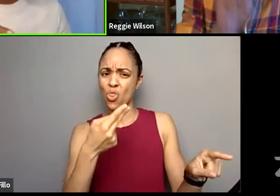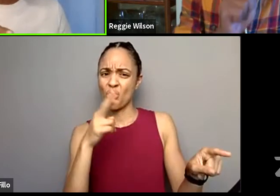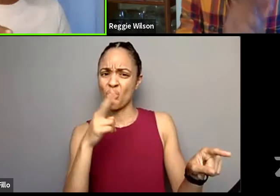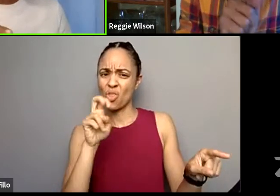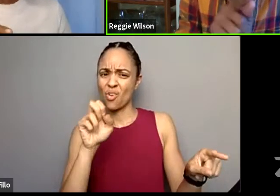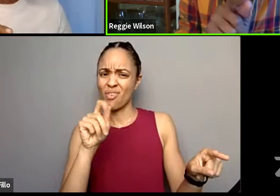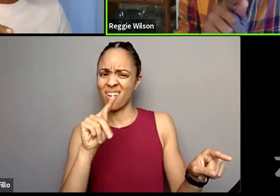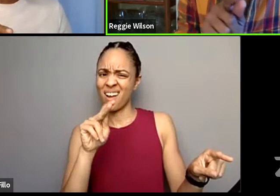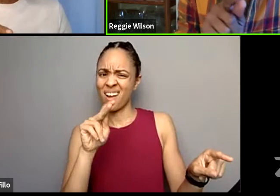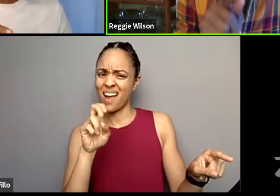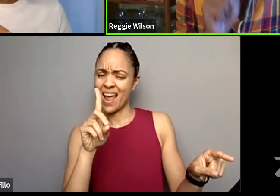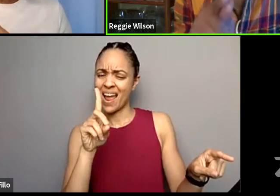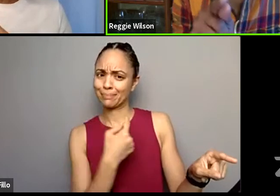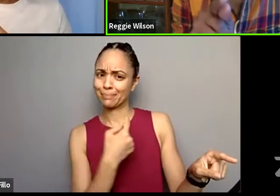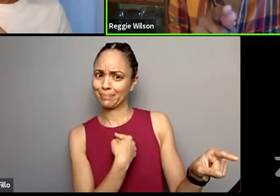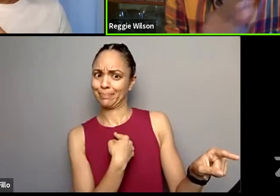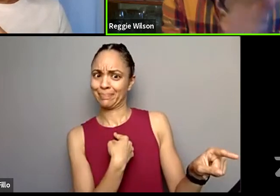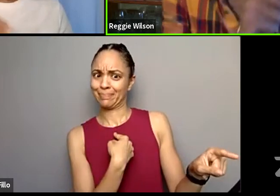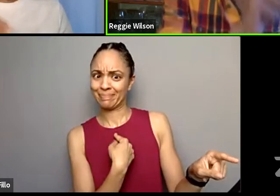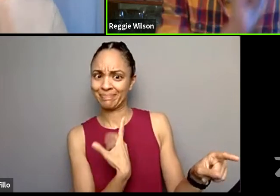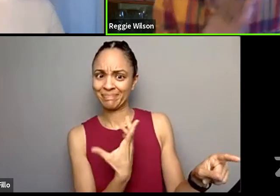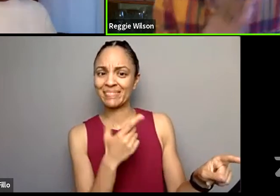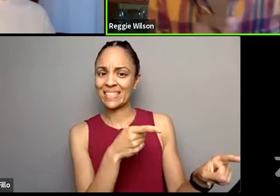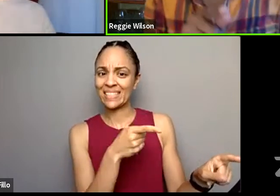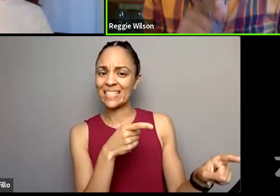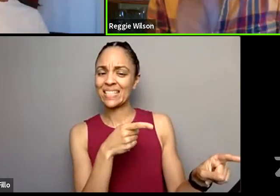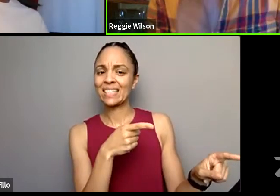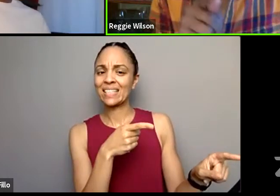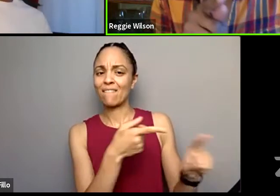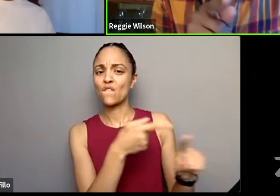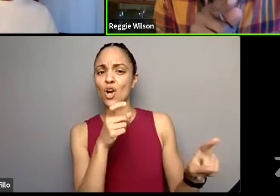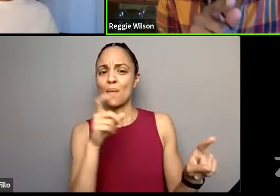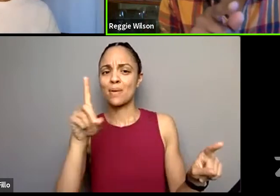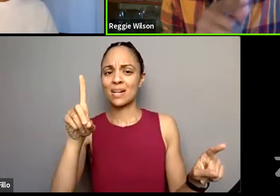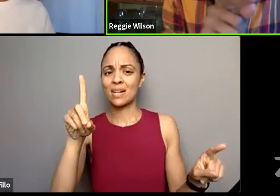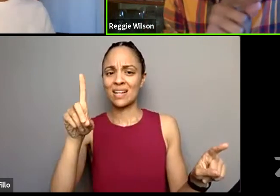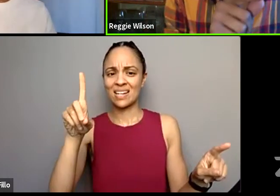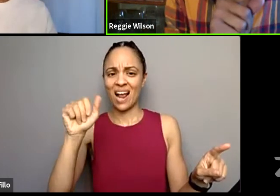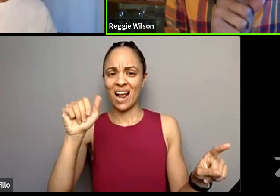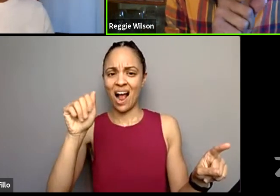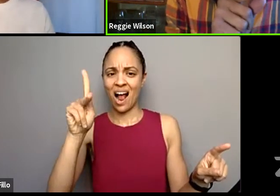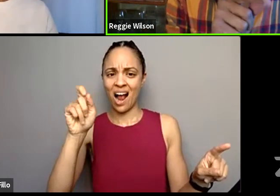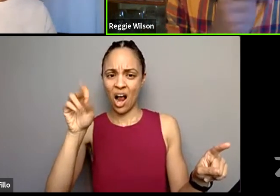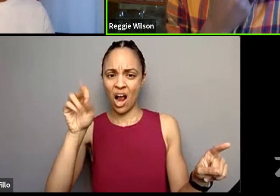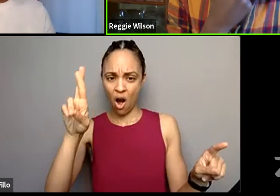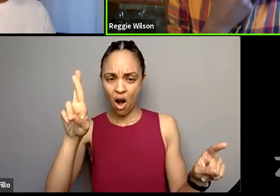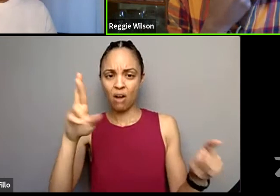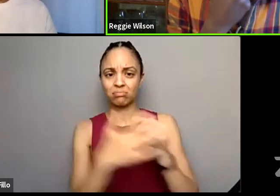back? Him in Dakar at Toubab Jalou in Senegal, and Mama Germaine's